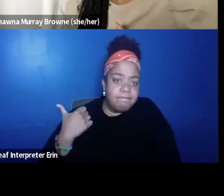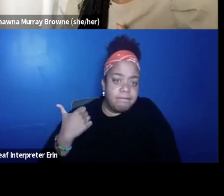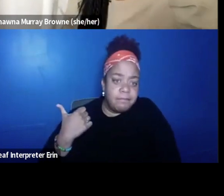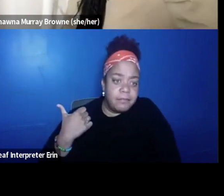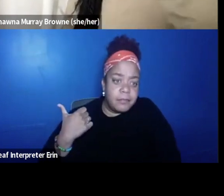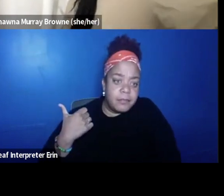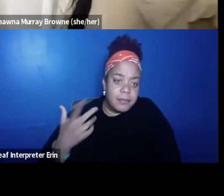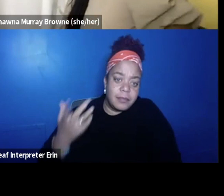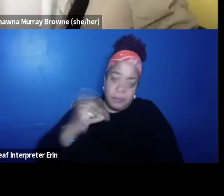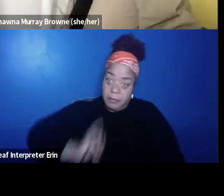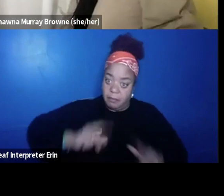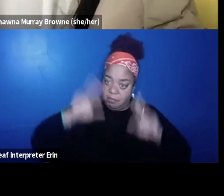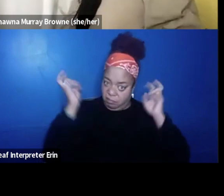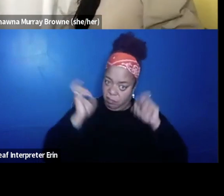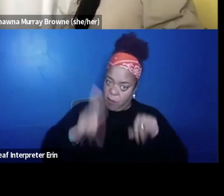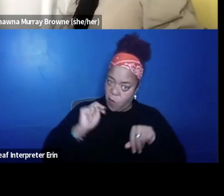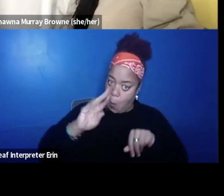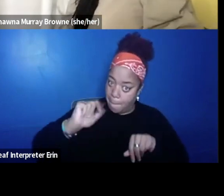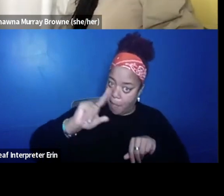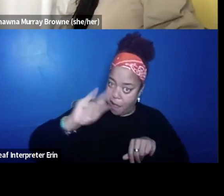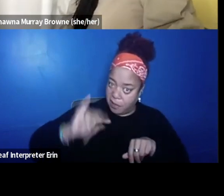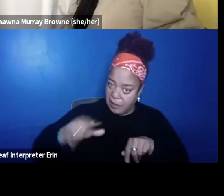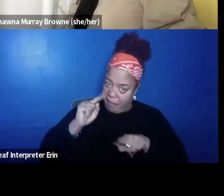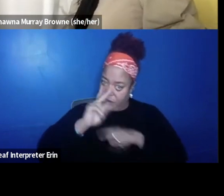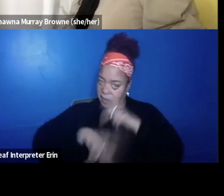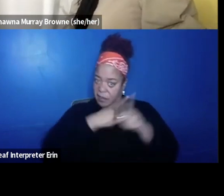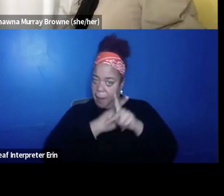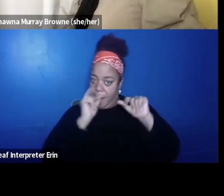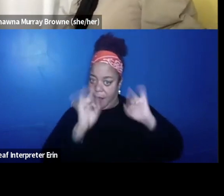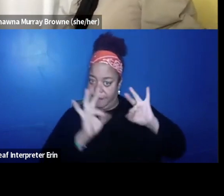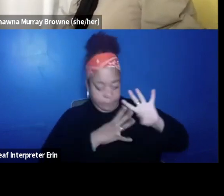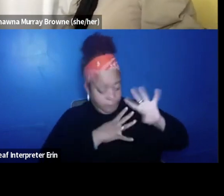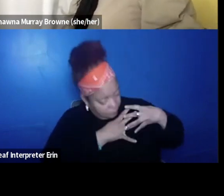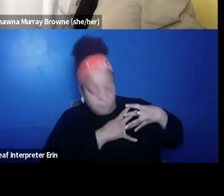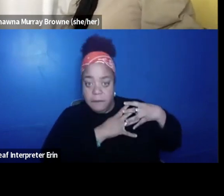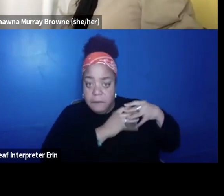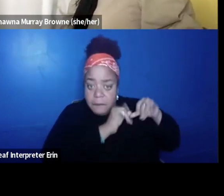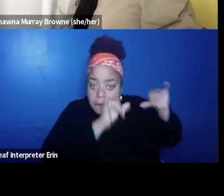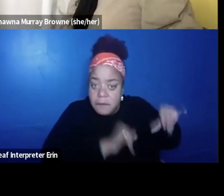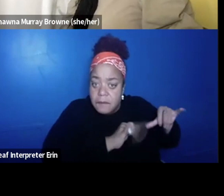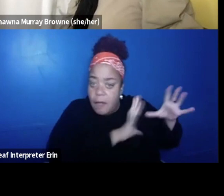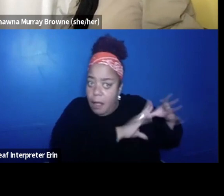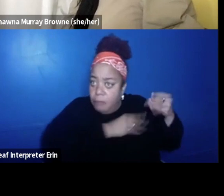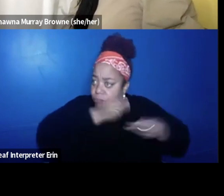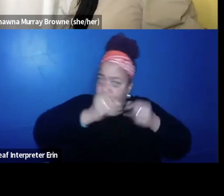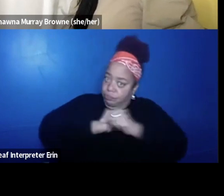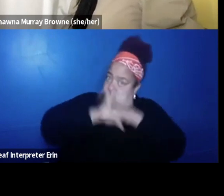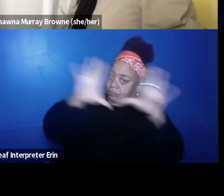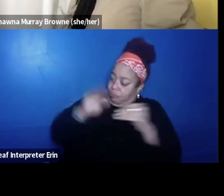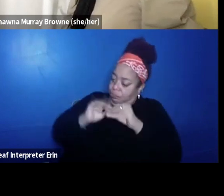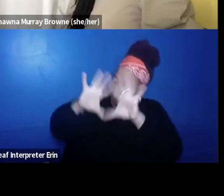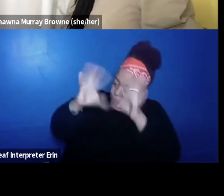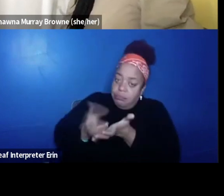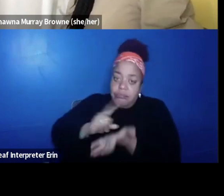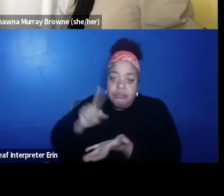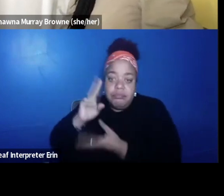interactions. And we know where those end up and lie. Those lie with people whose hair can't rest back or be